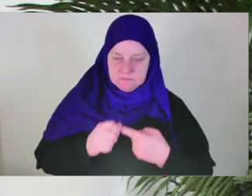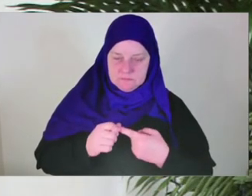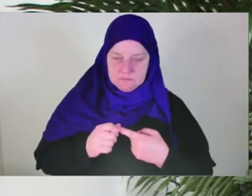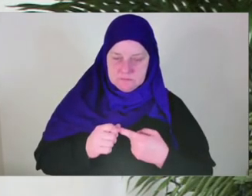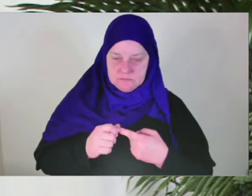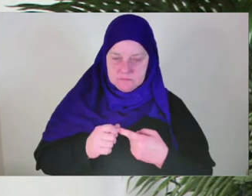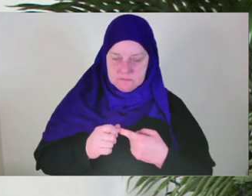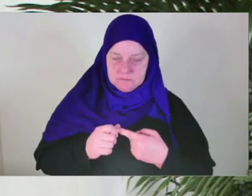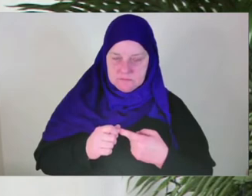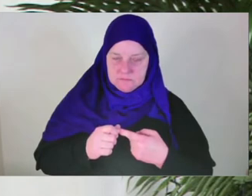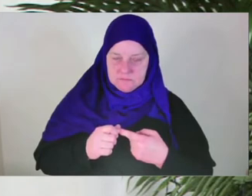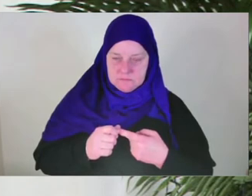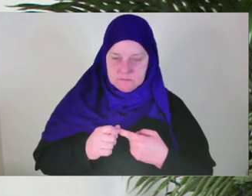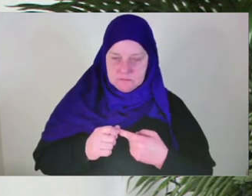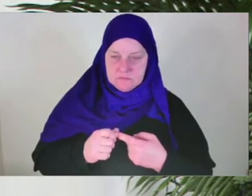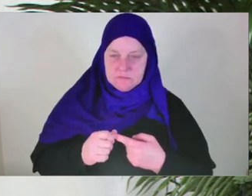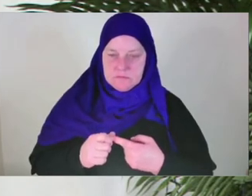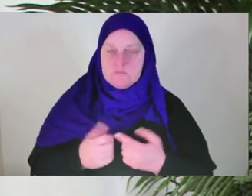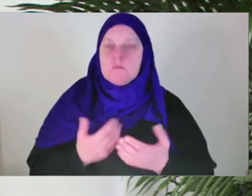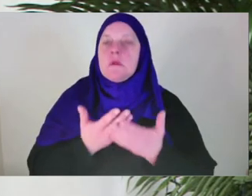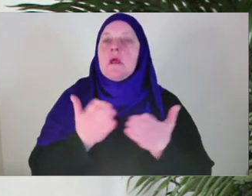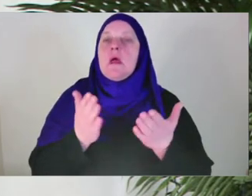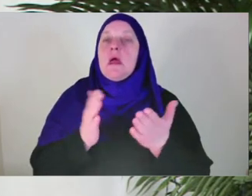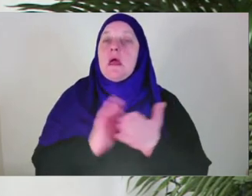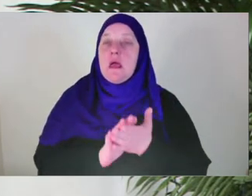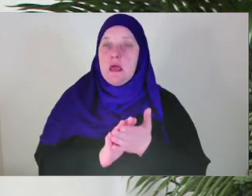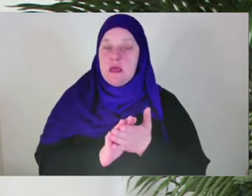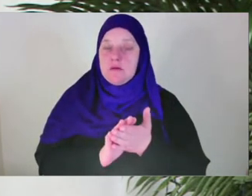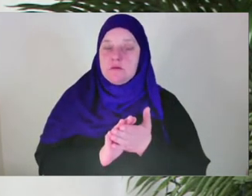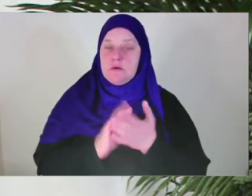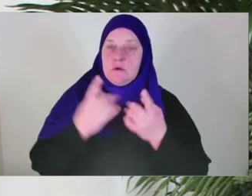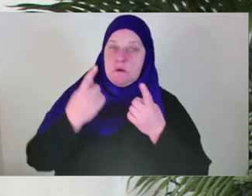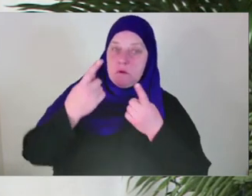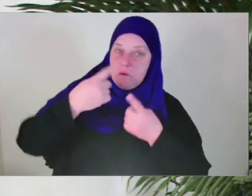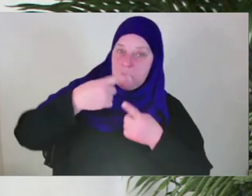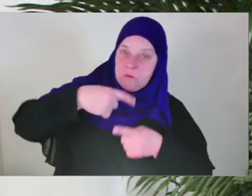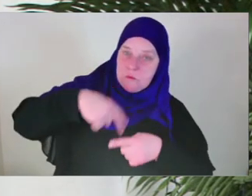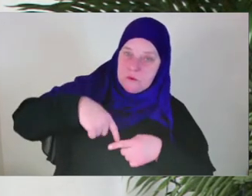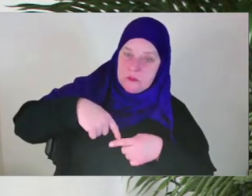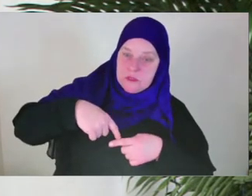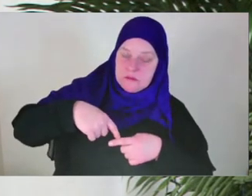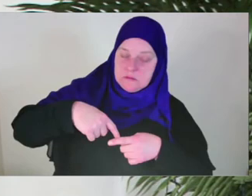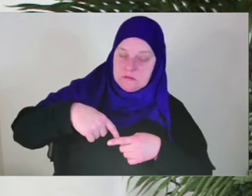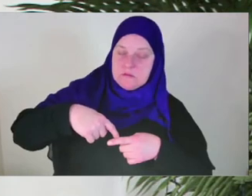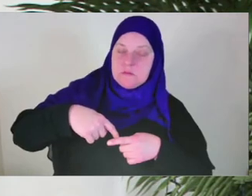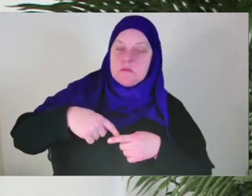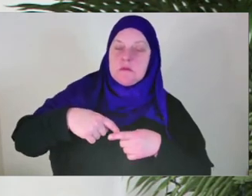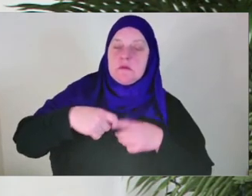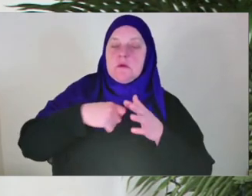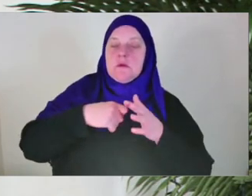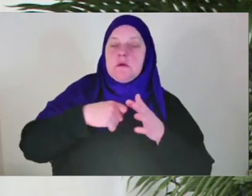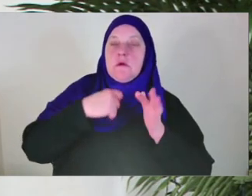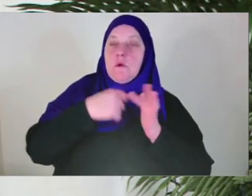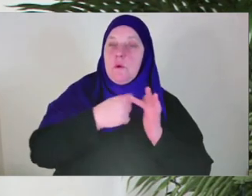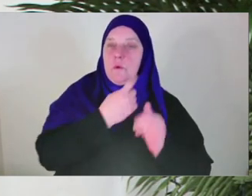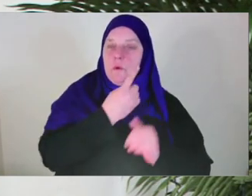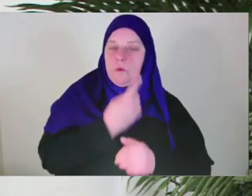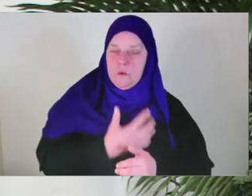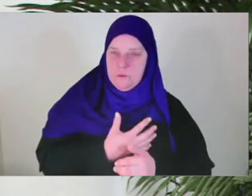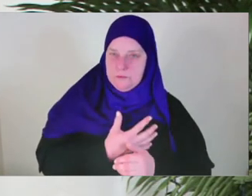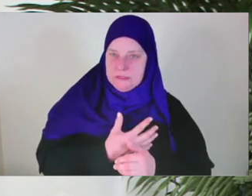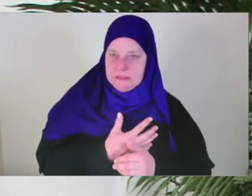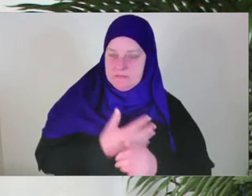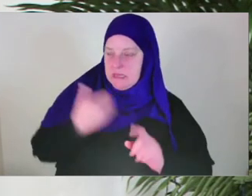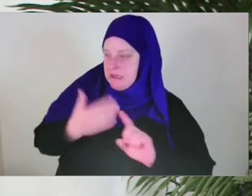how do I calculate the khums for years? I have been unable to pay my khums, both for Sehme Imam and Sehme